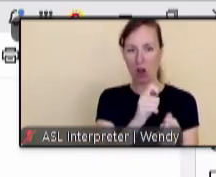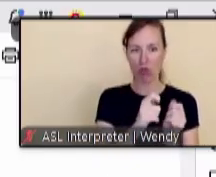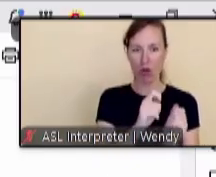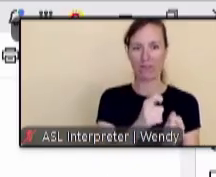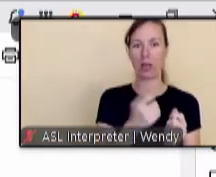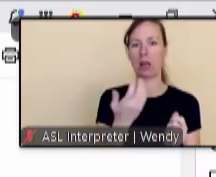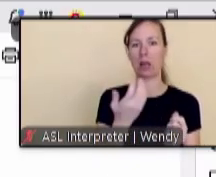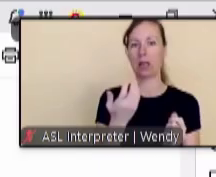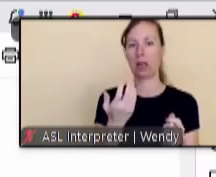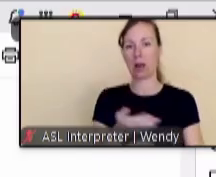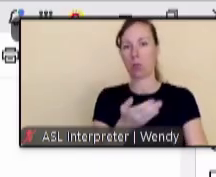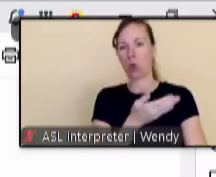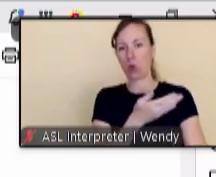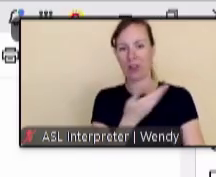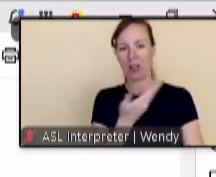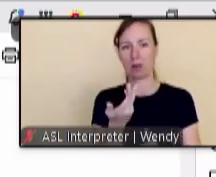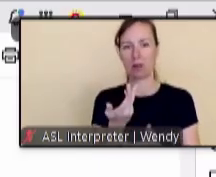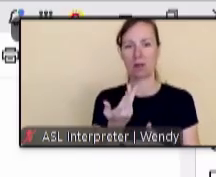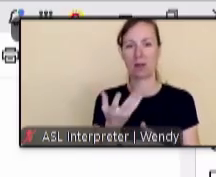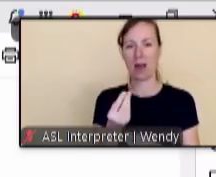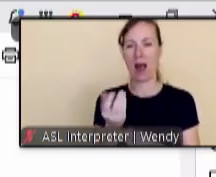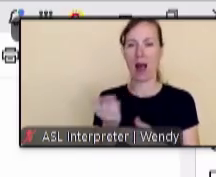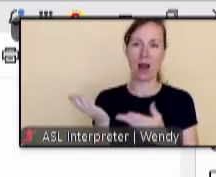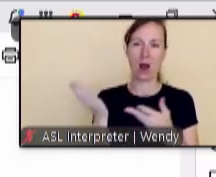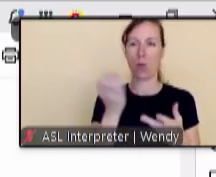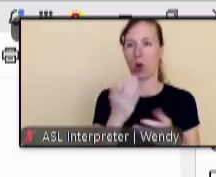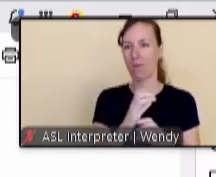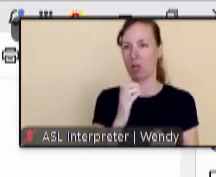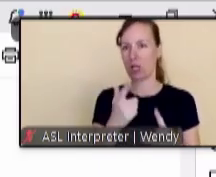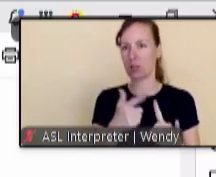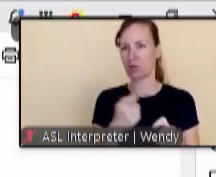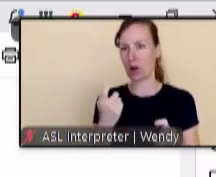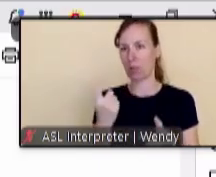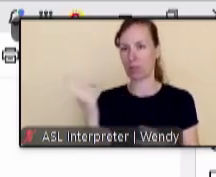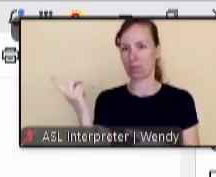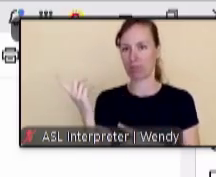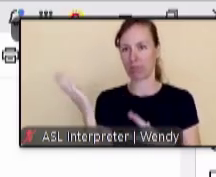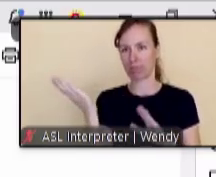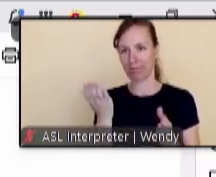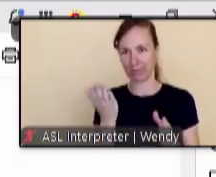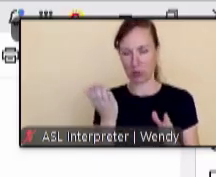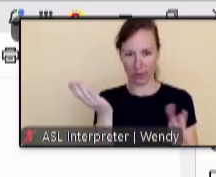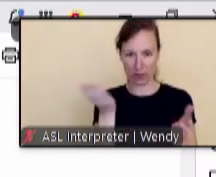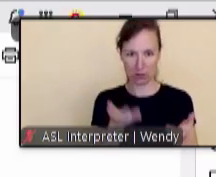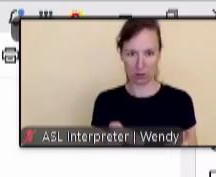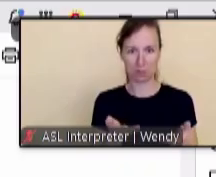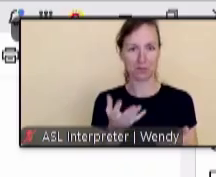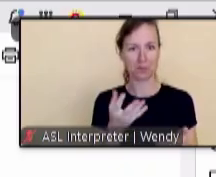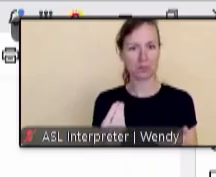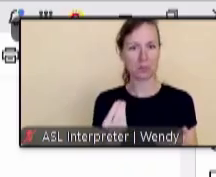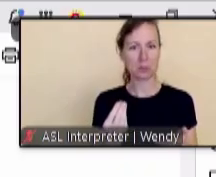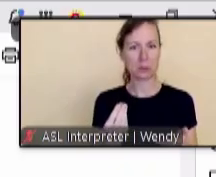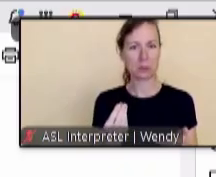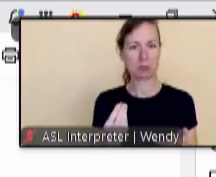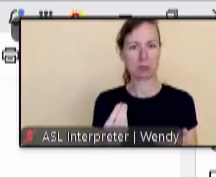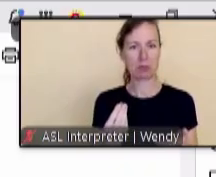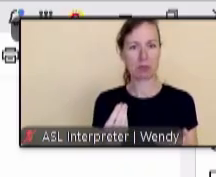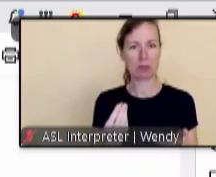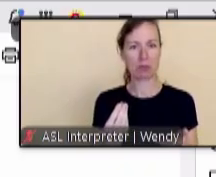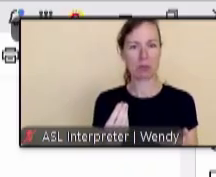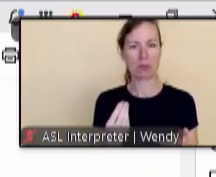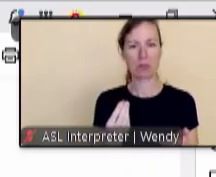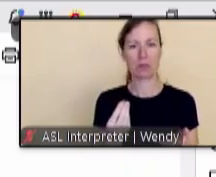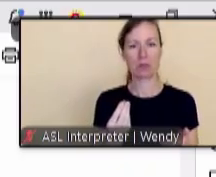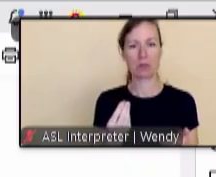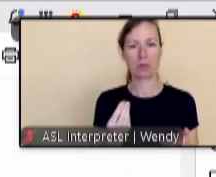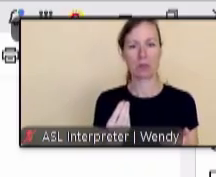that we had deadlined. And we were able to with an expense, but minimal